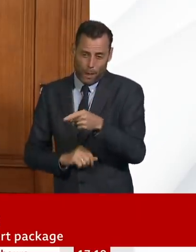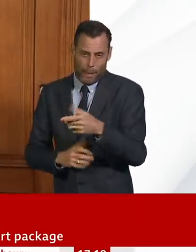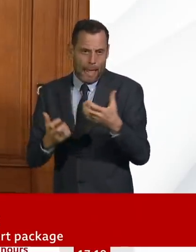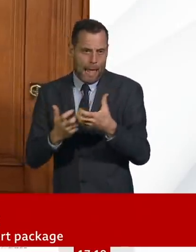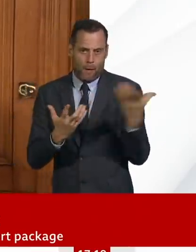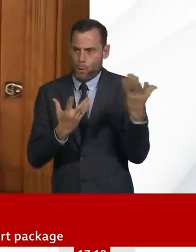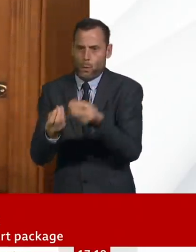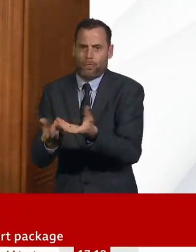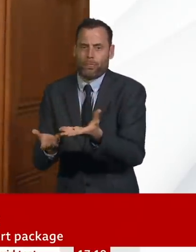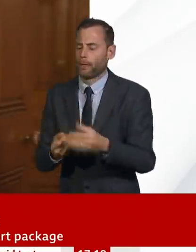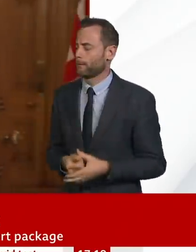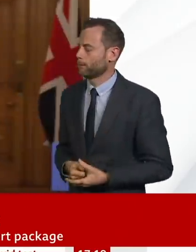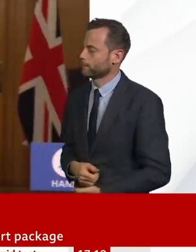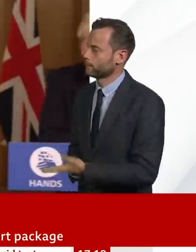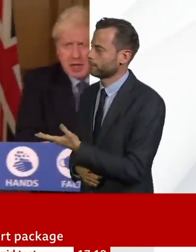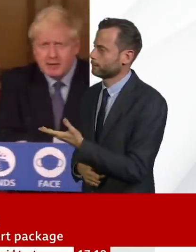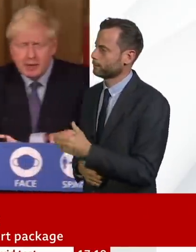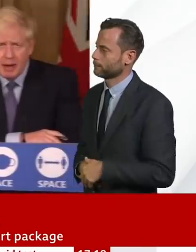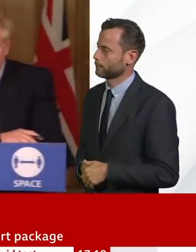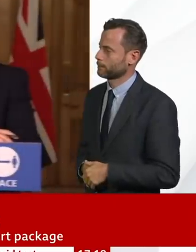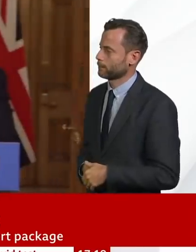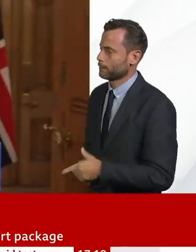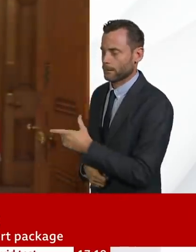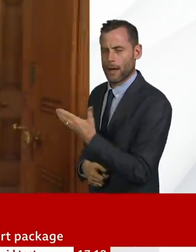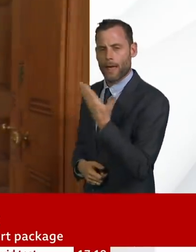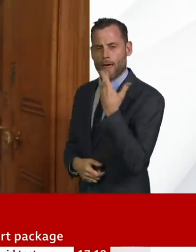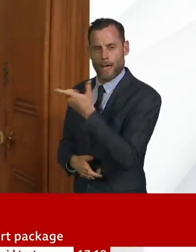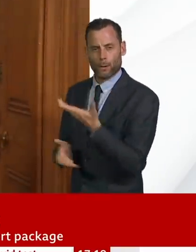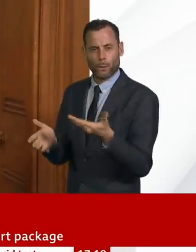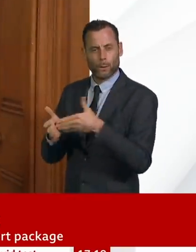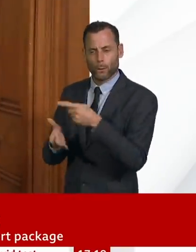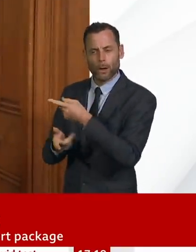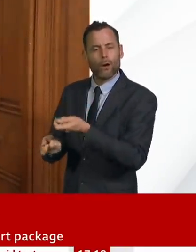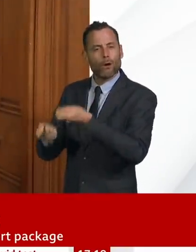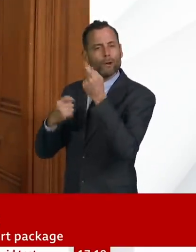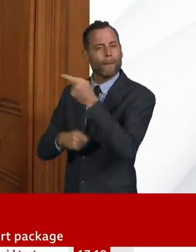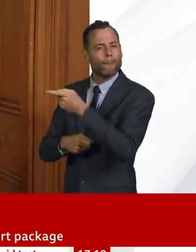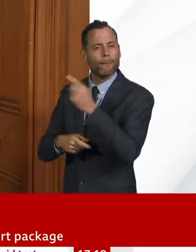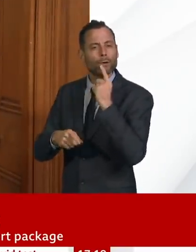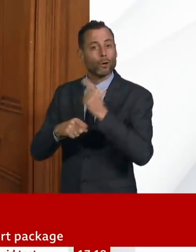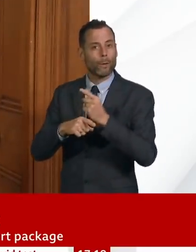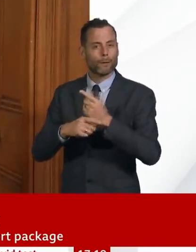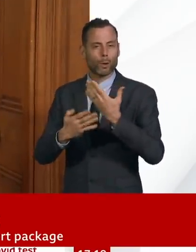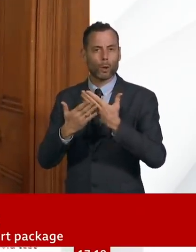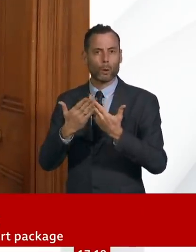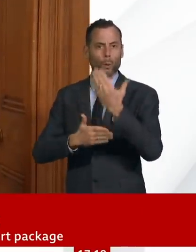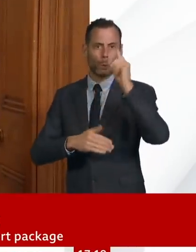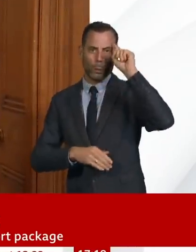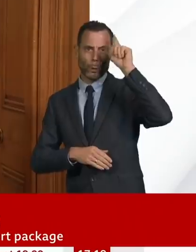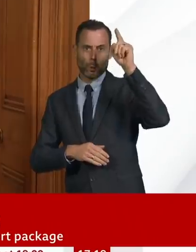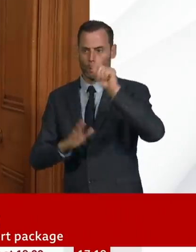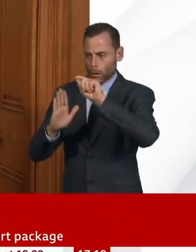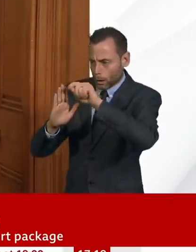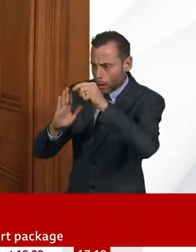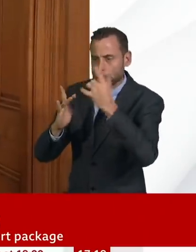indeed. And thanks for mentioning that point, JVT, about the new types of testing systems that we were